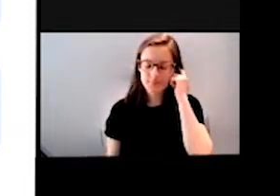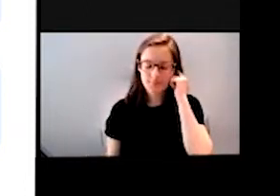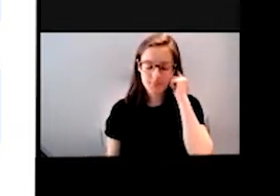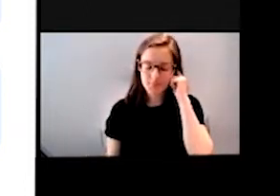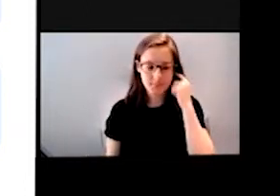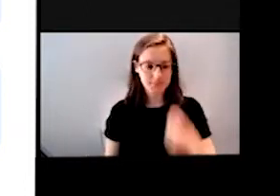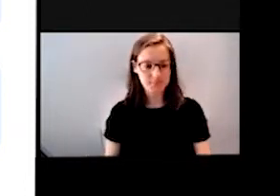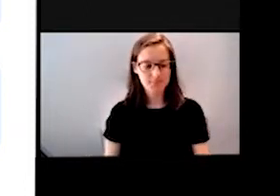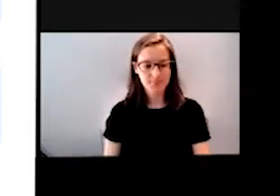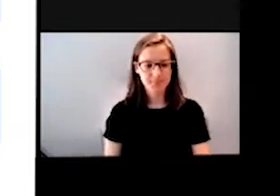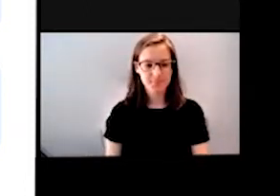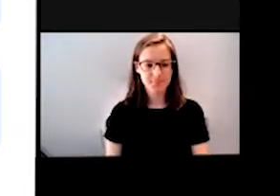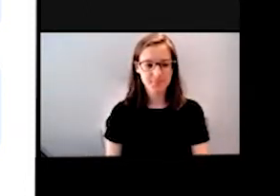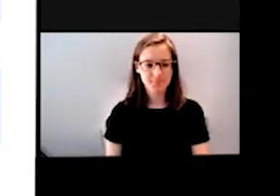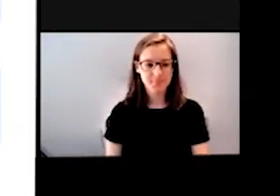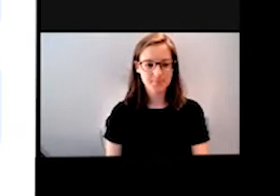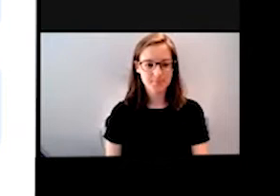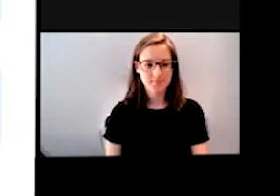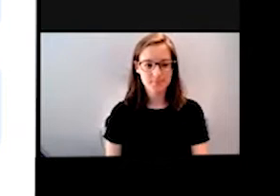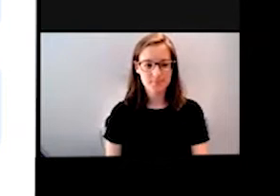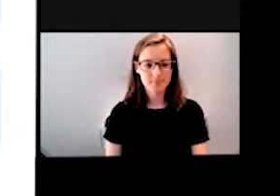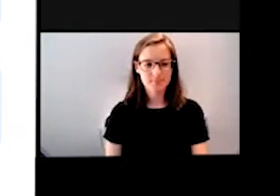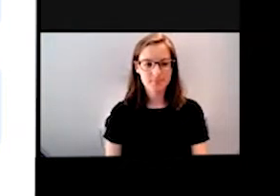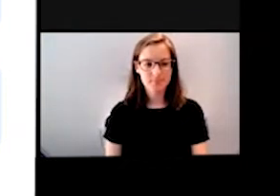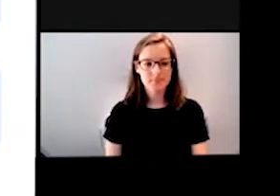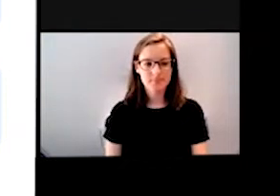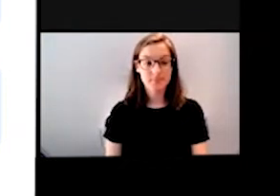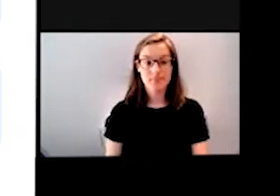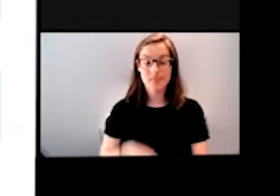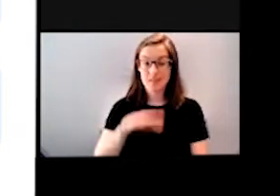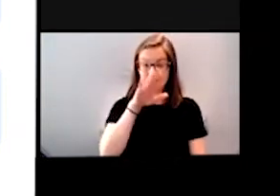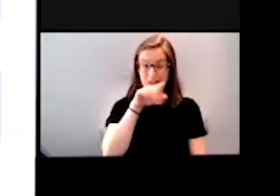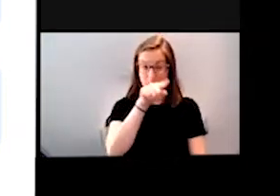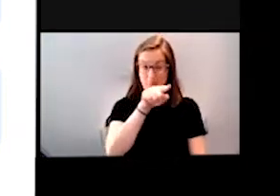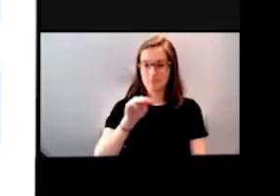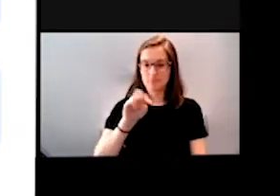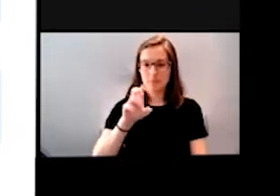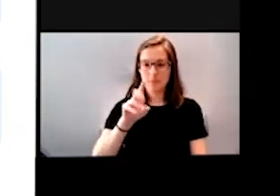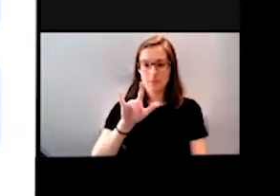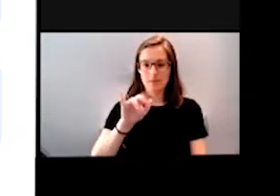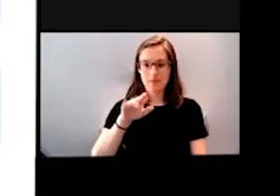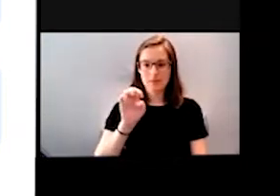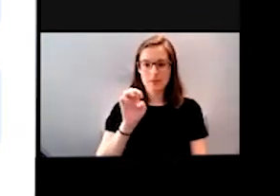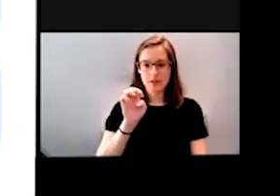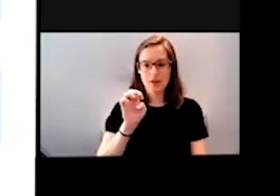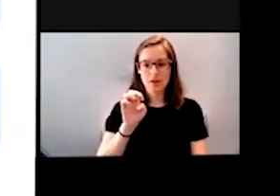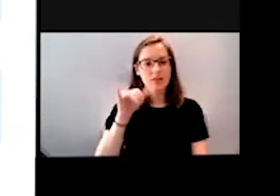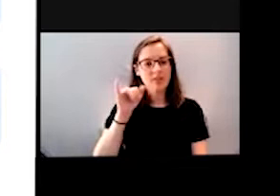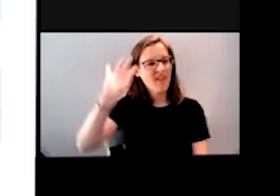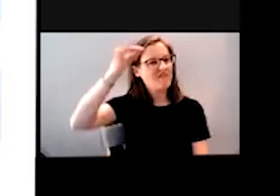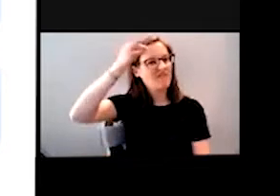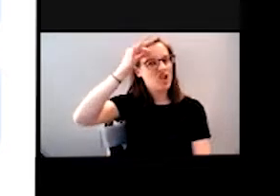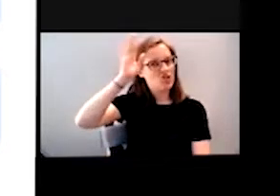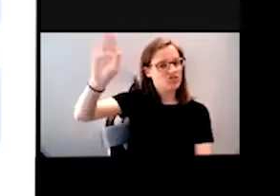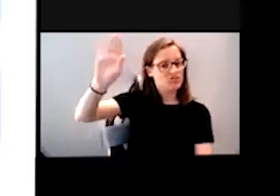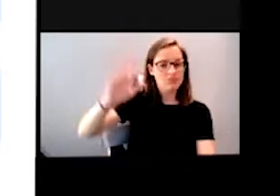Massachusetts. So the first program is Medicare, which is a completely federal